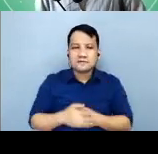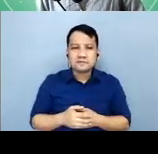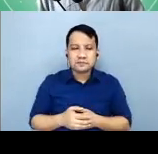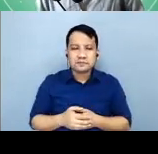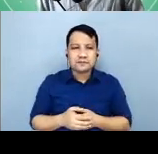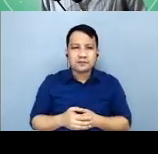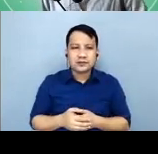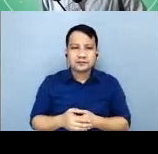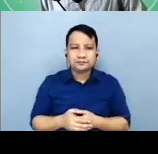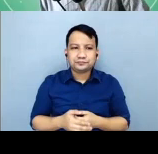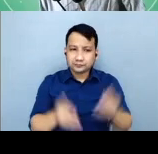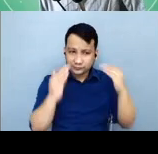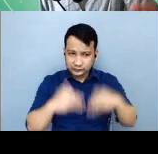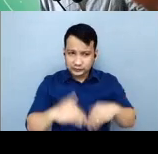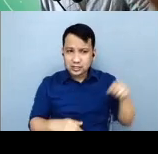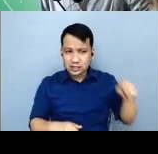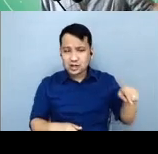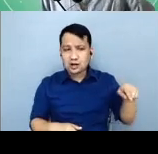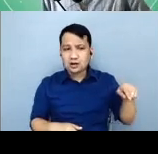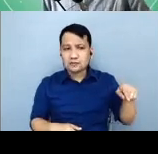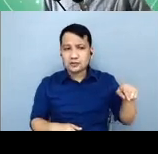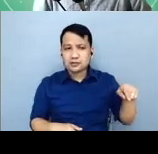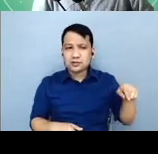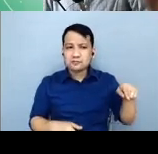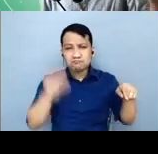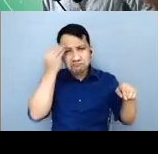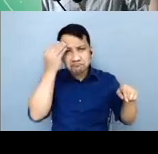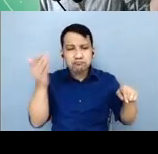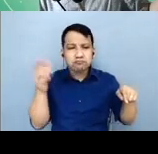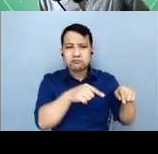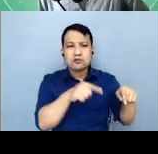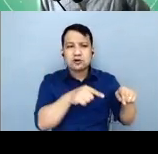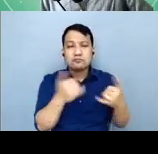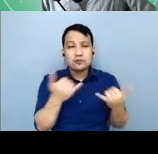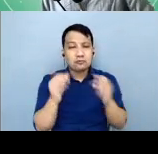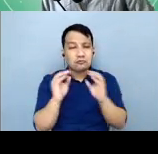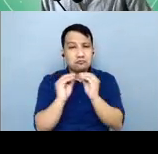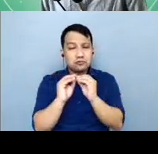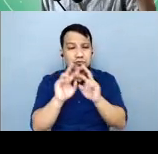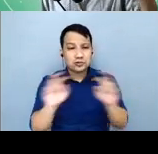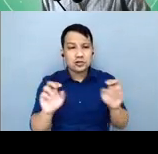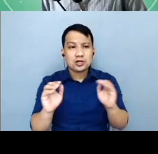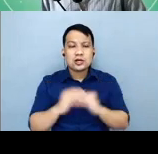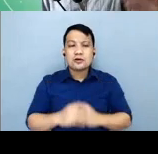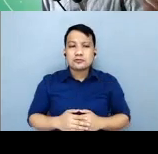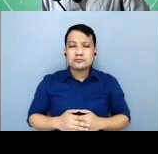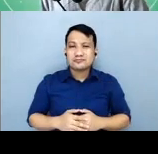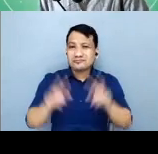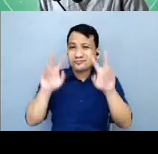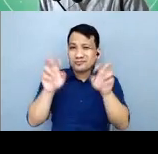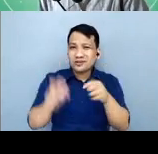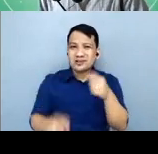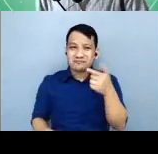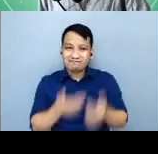The next one, and this is actually kind of important, especially in light of what we recently discussed with eco-labeling, is something called